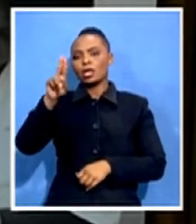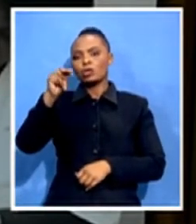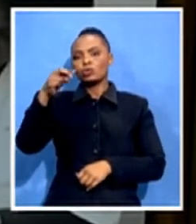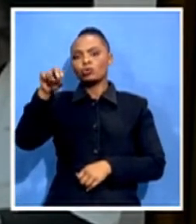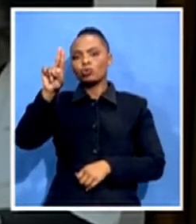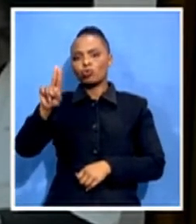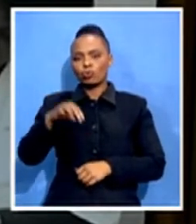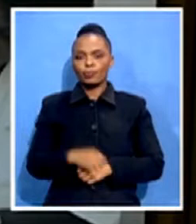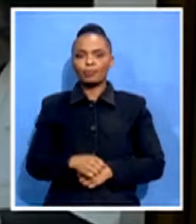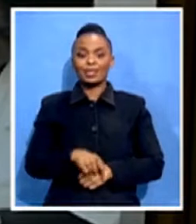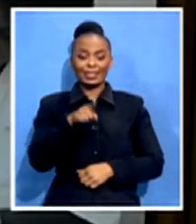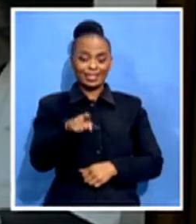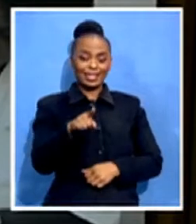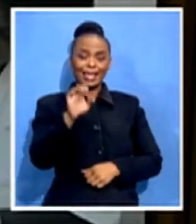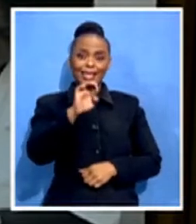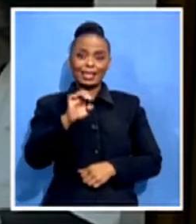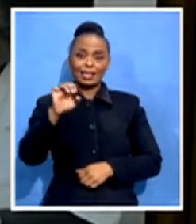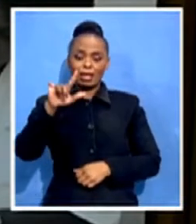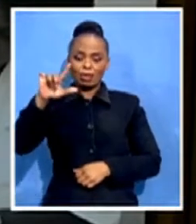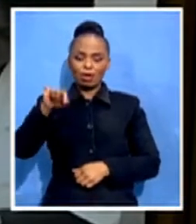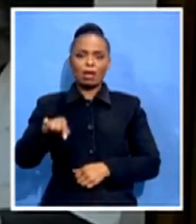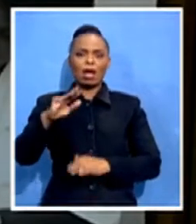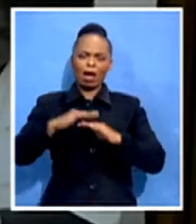lowest active cases thus far in the country.